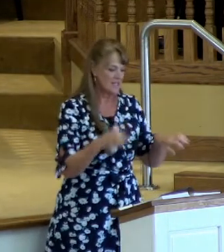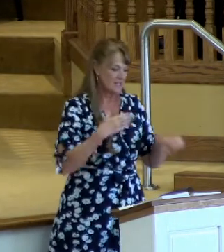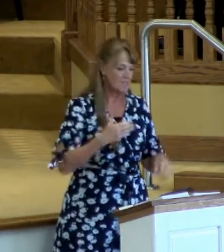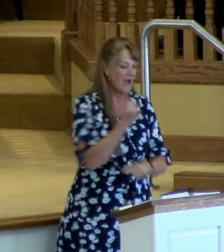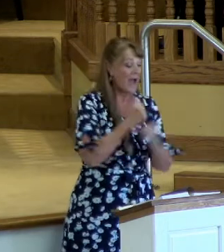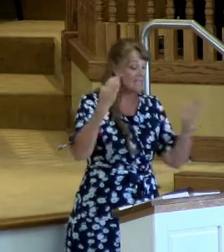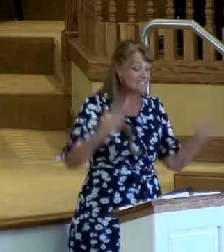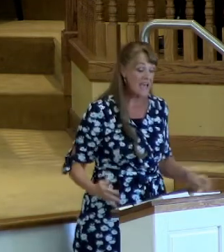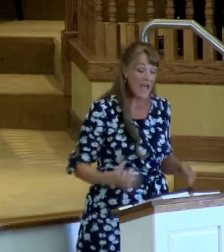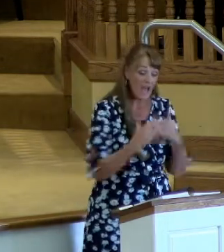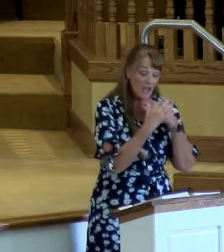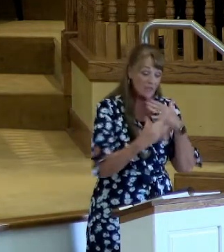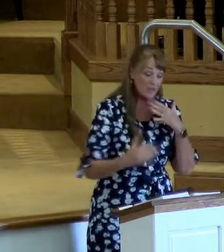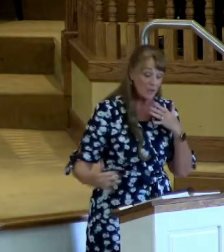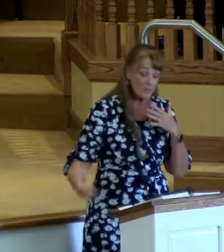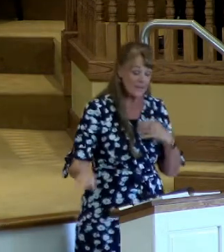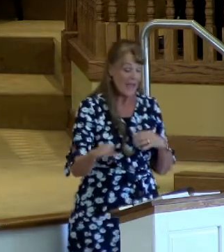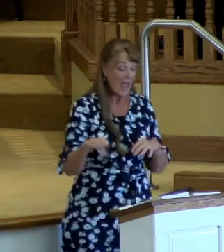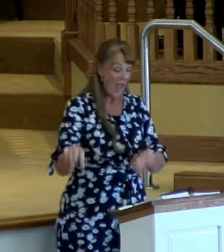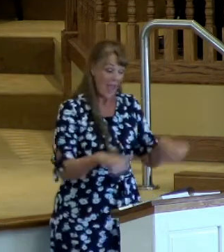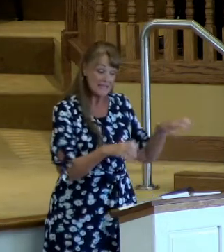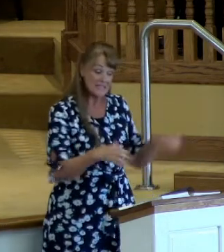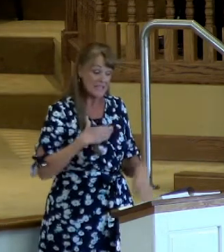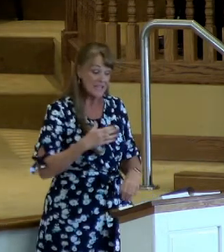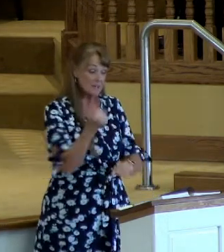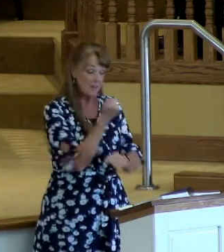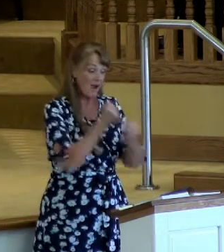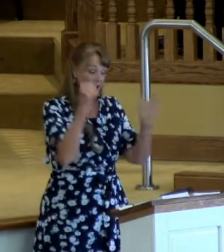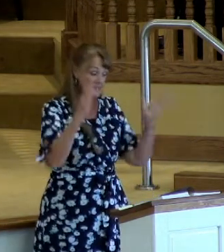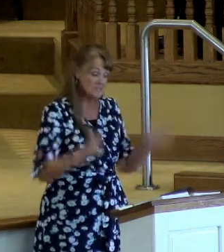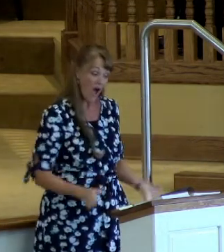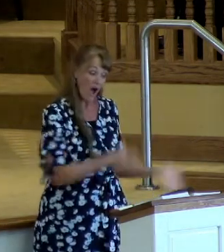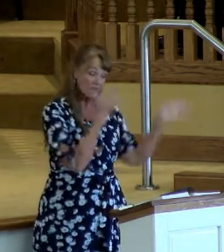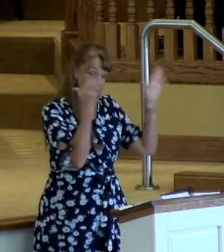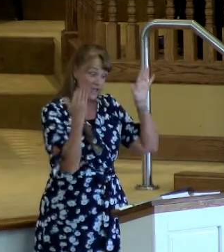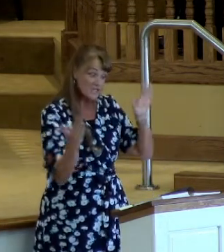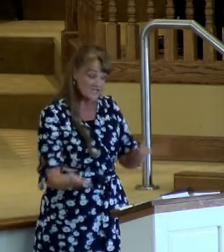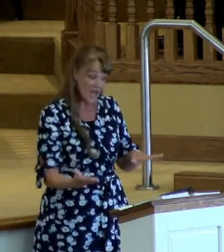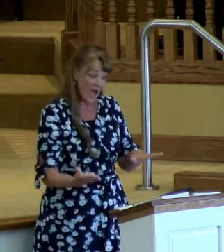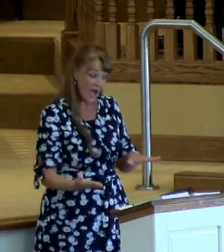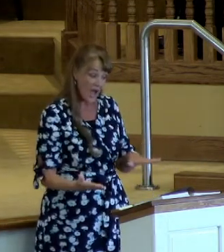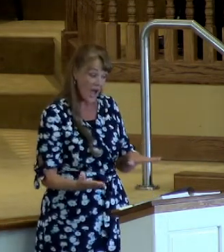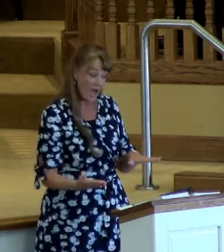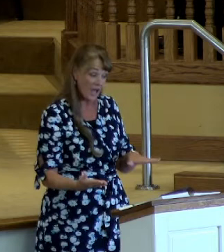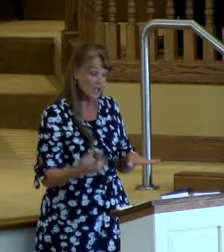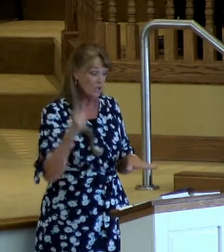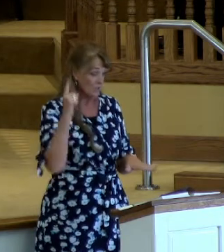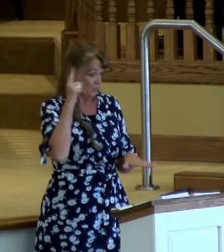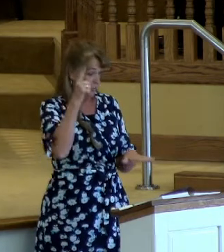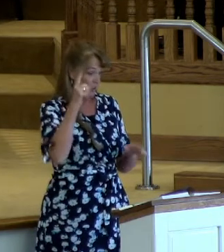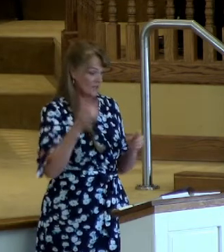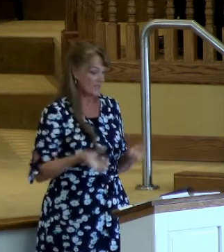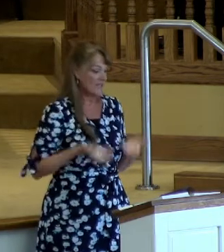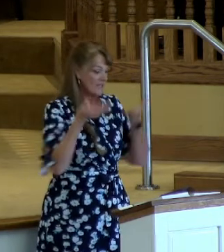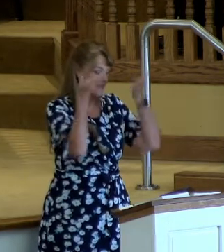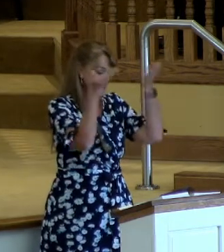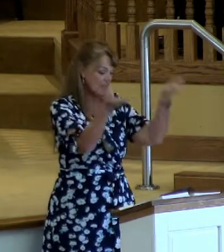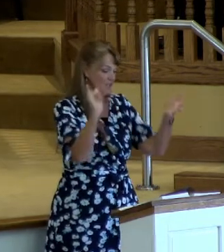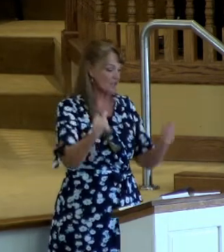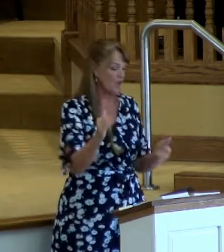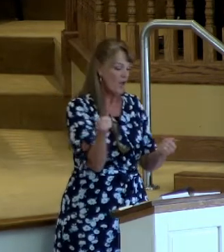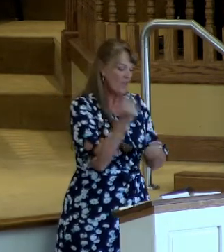Alas, and did my Savior bleed, and did my Sovereign die? Would